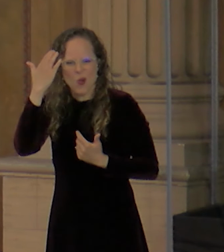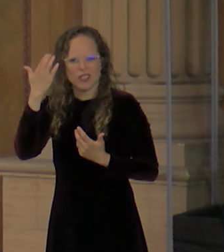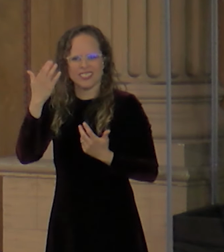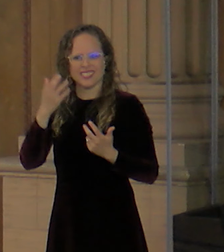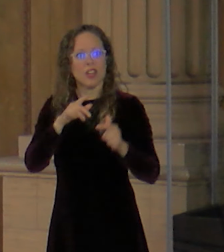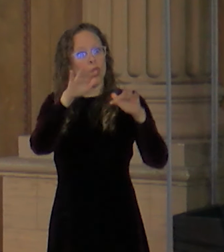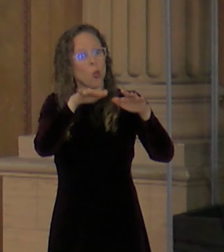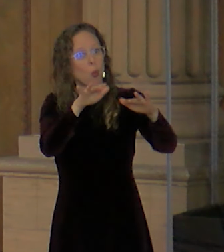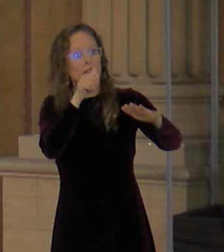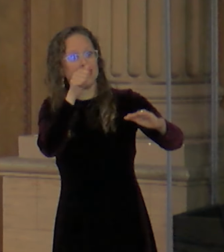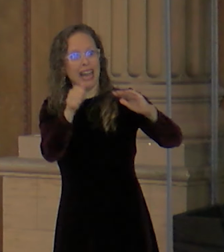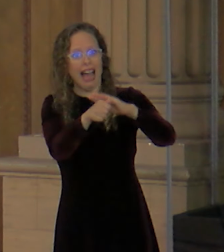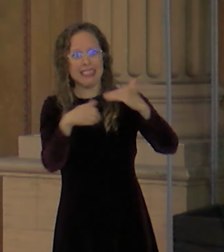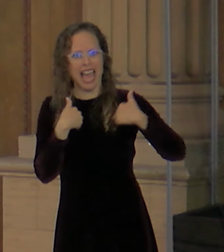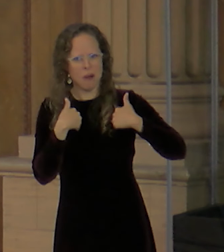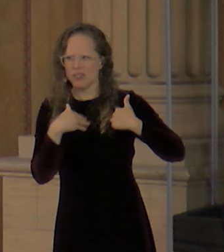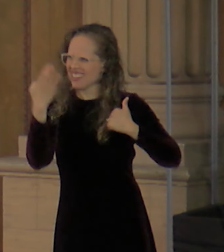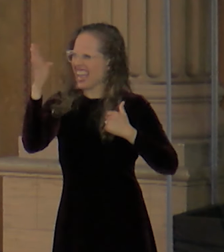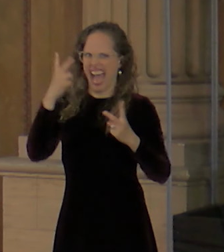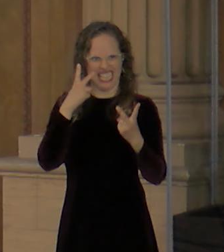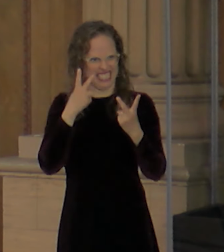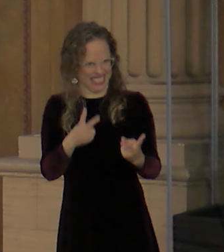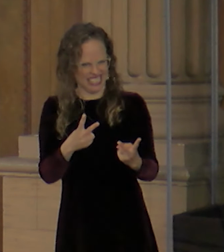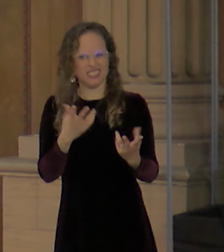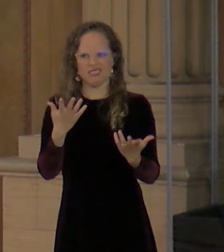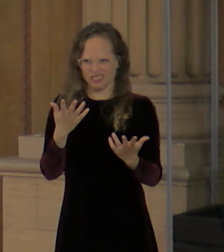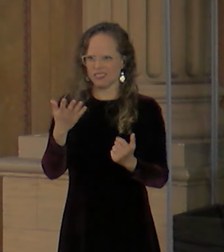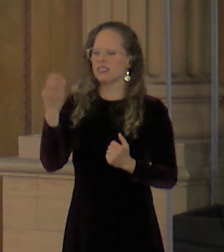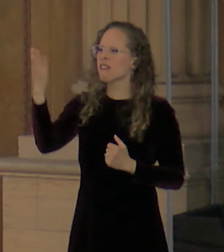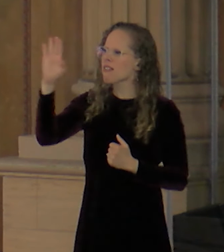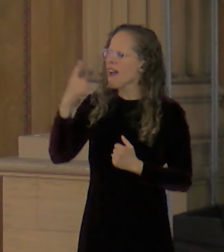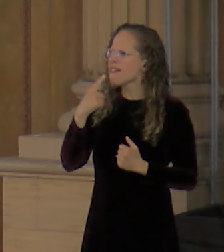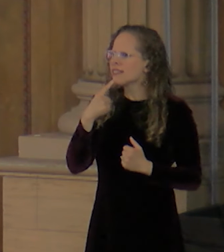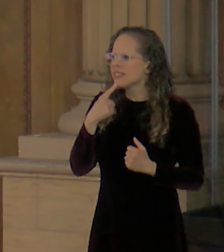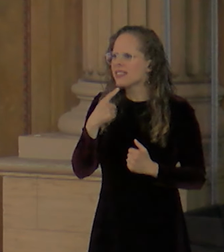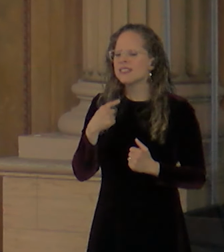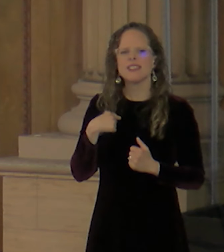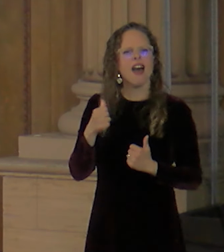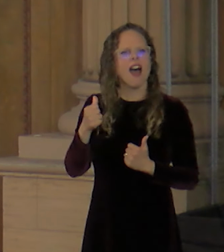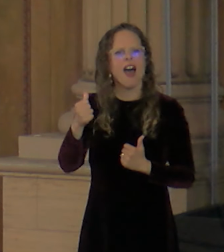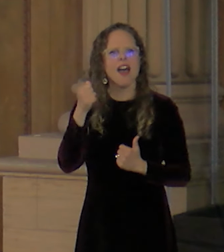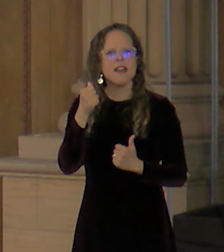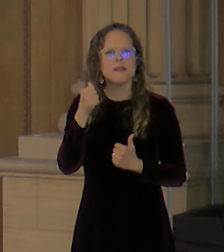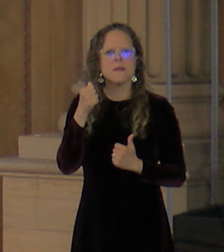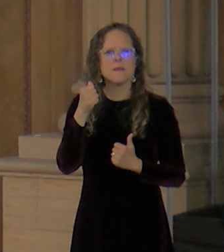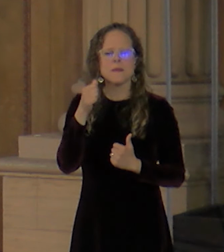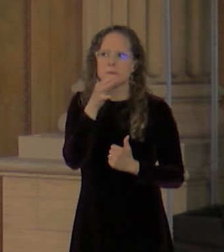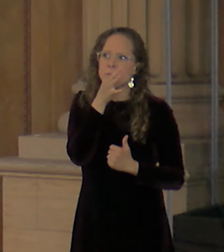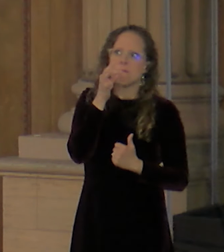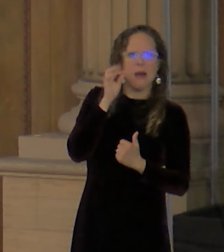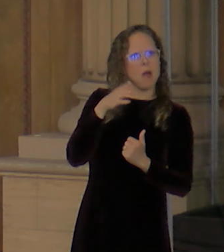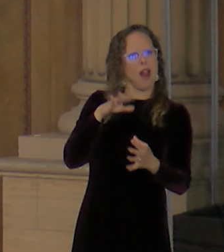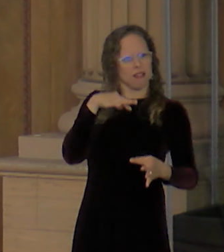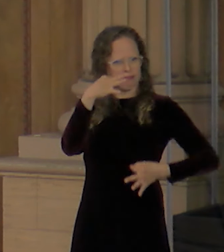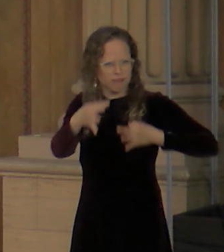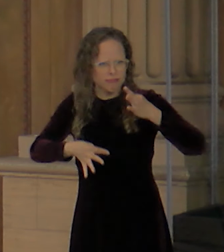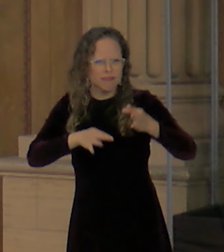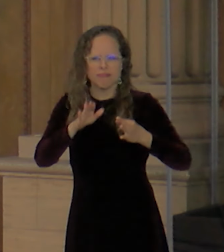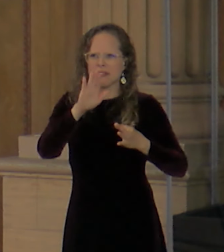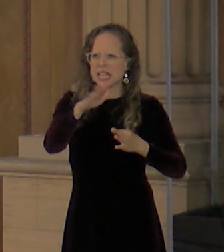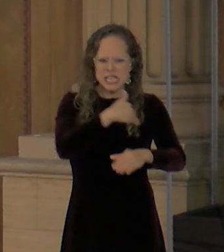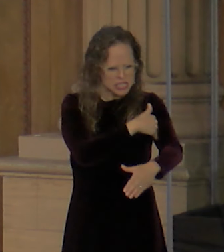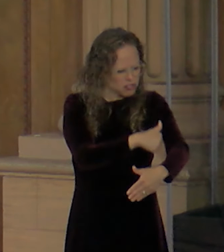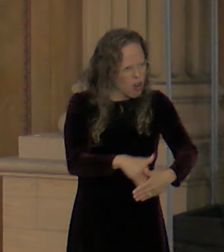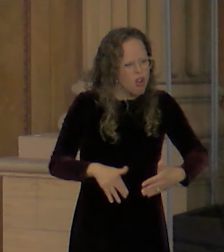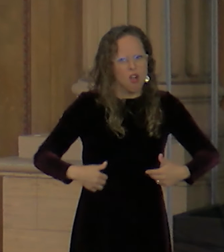And so in verse 12, he says, I will not keep silence concerning his limbs or his mighty strength or his goodly frame.